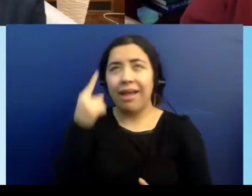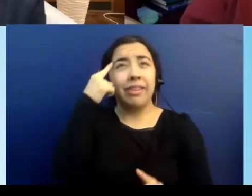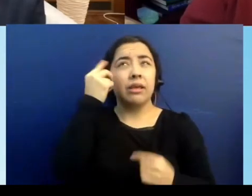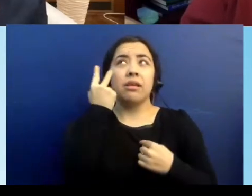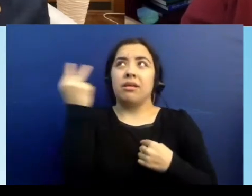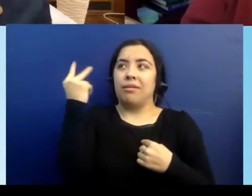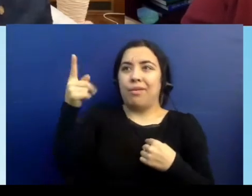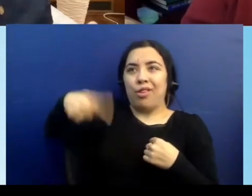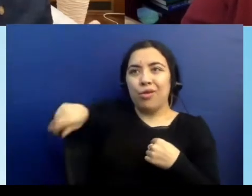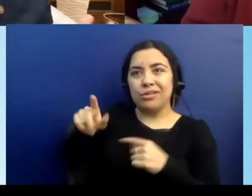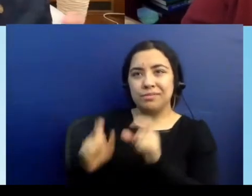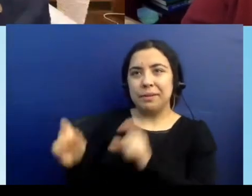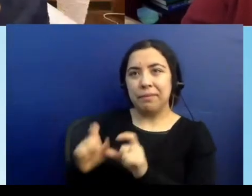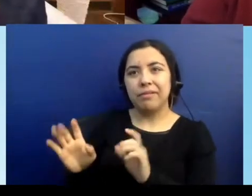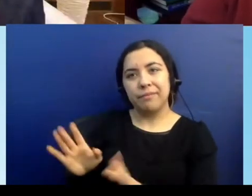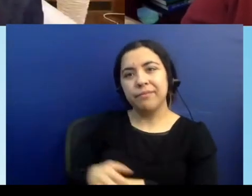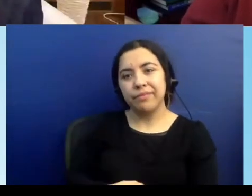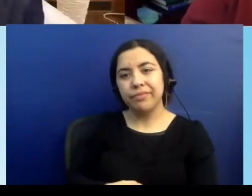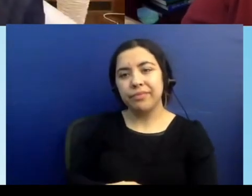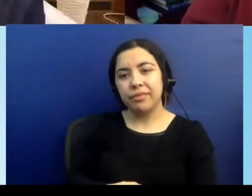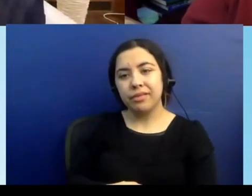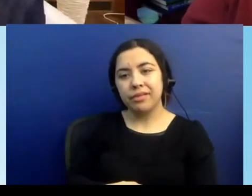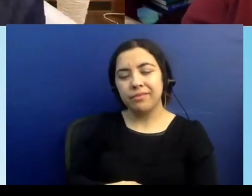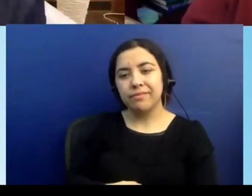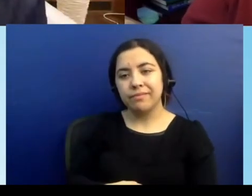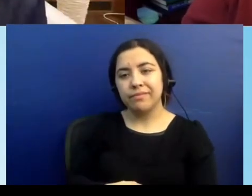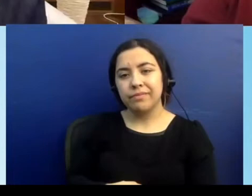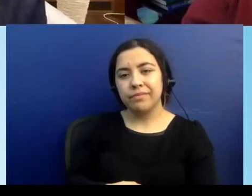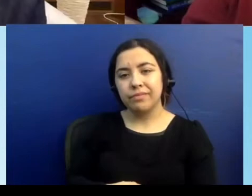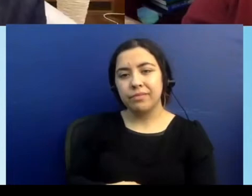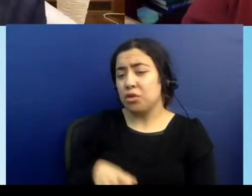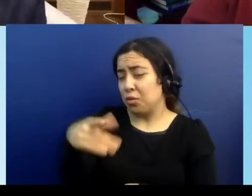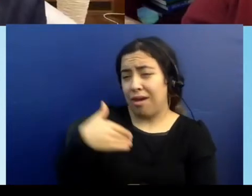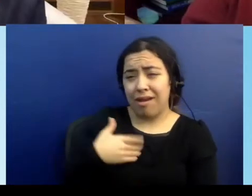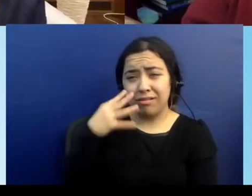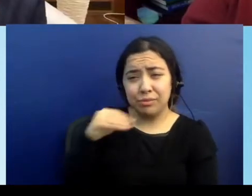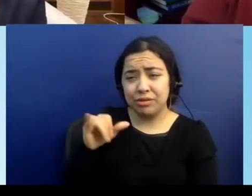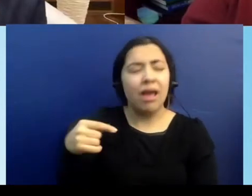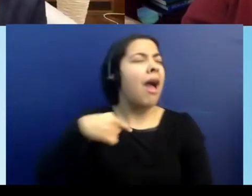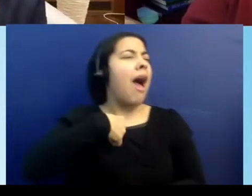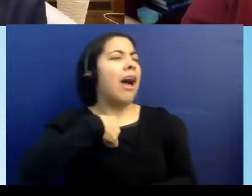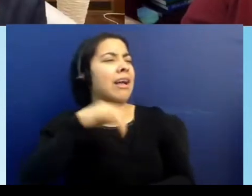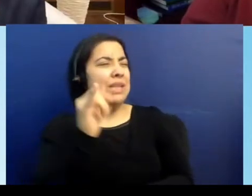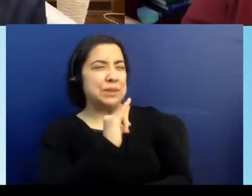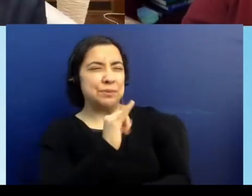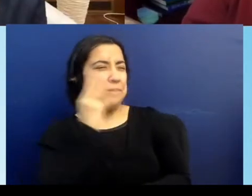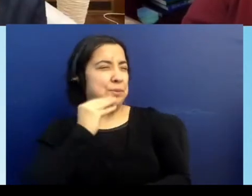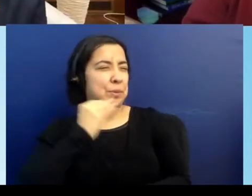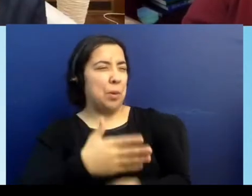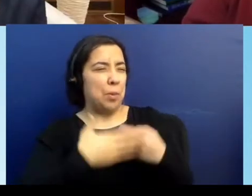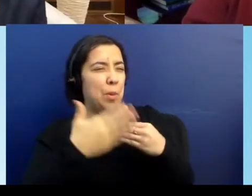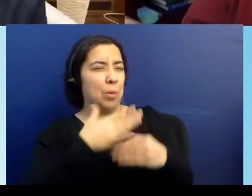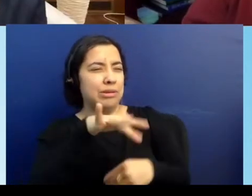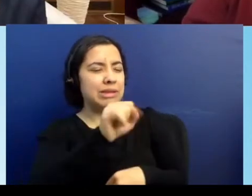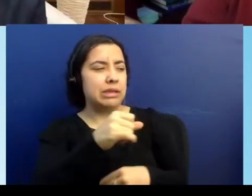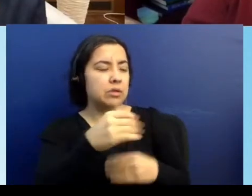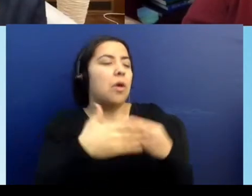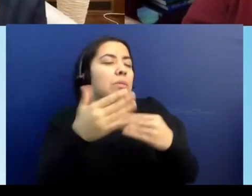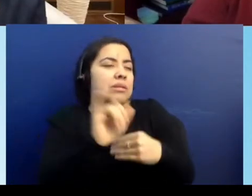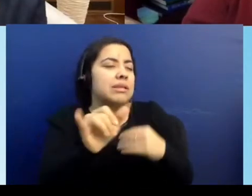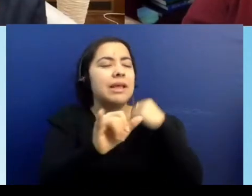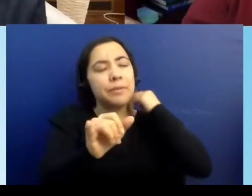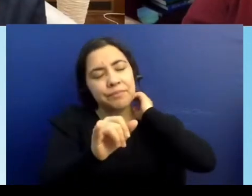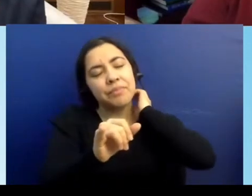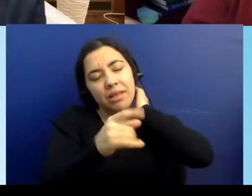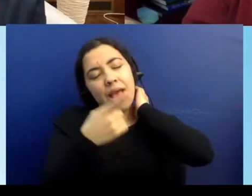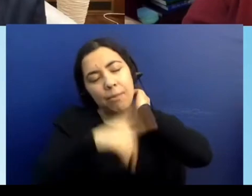And I had something similar. Yeah. As well, Well, I had something similar happen,